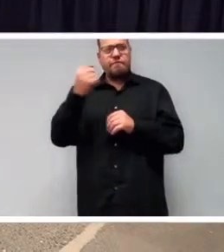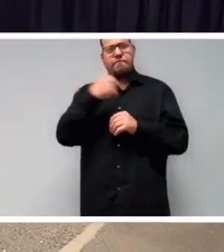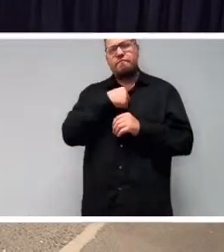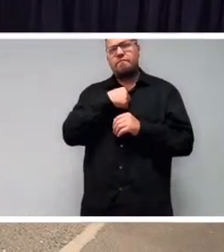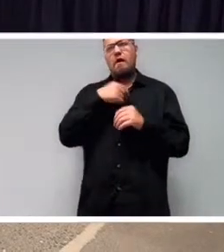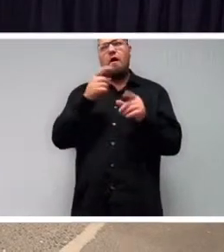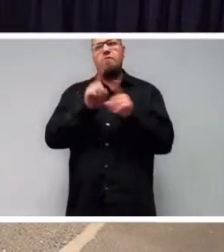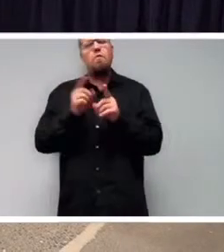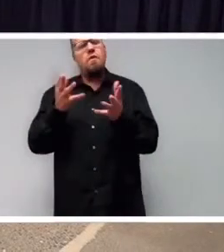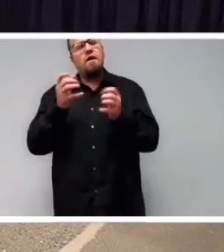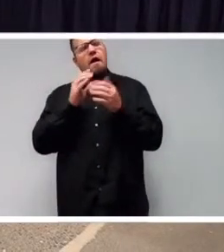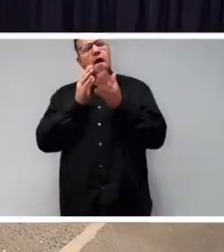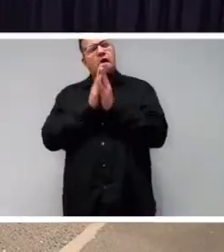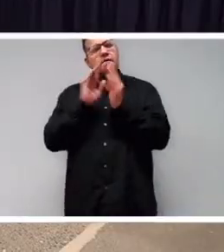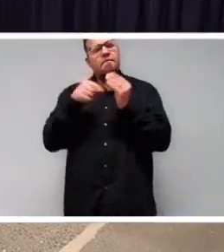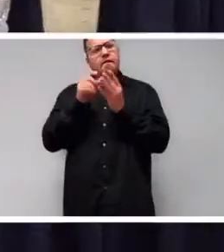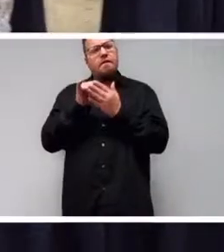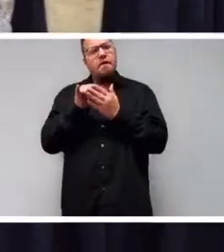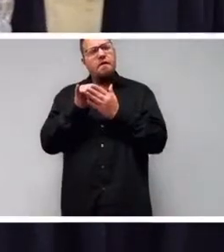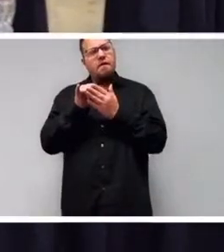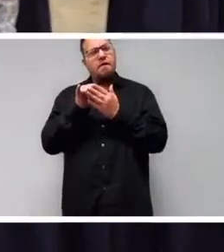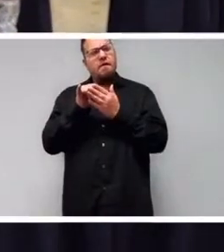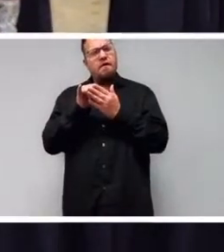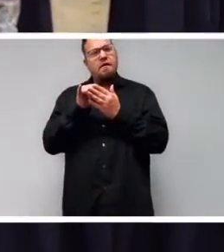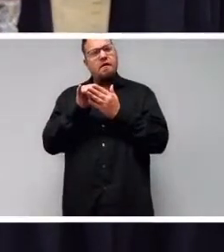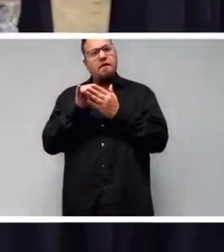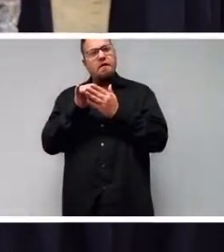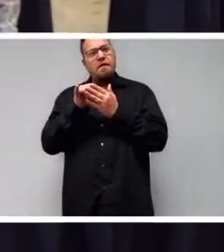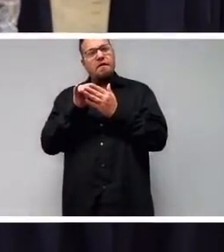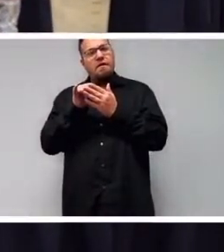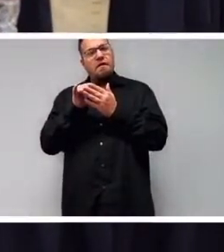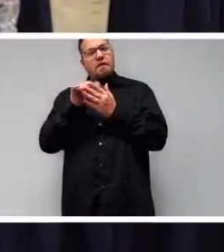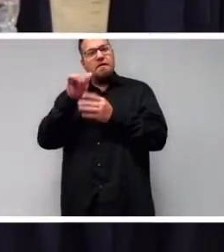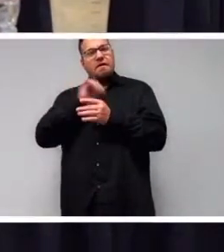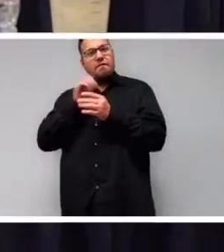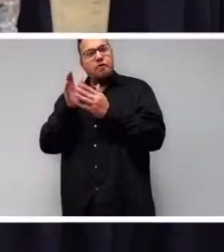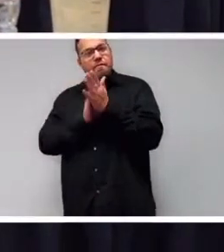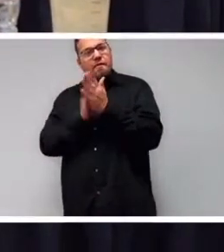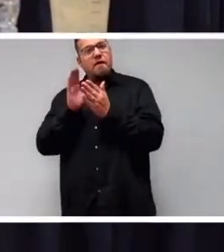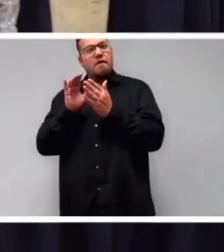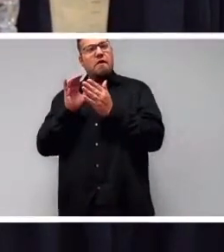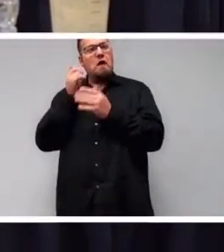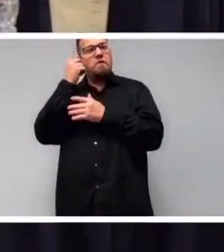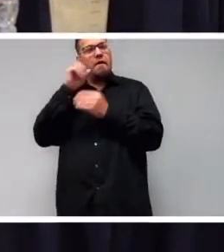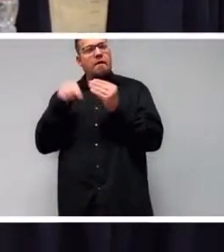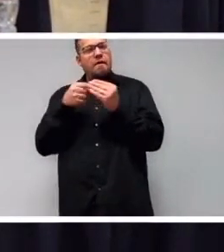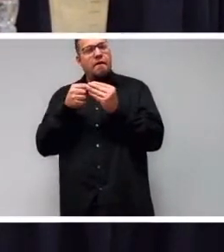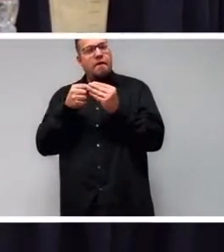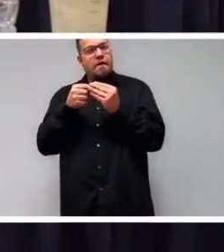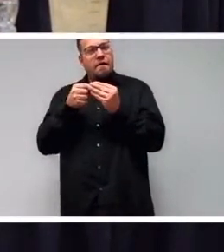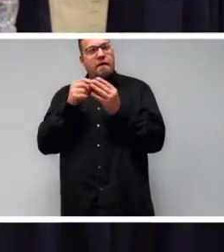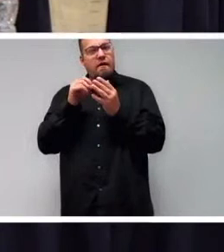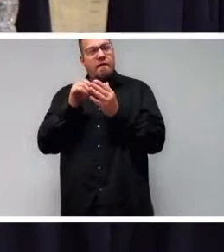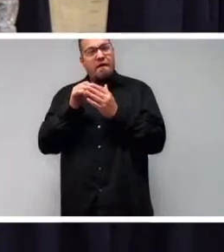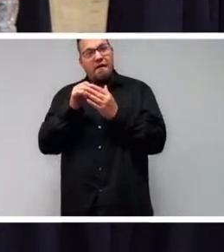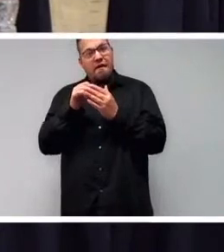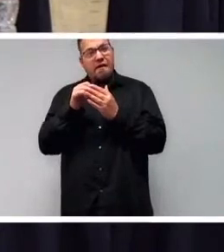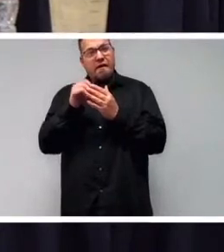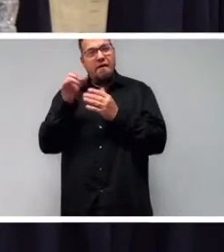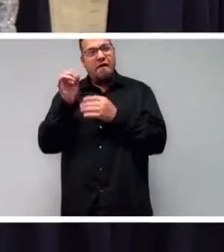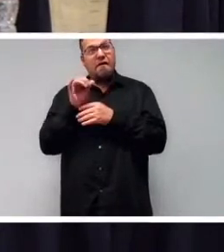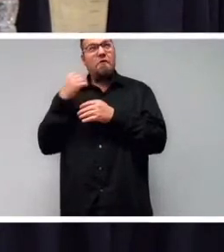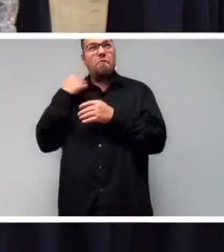wanted to ask about that self-determination and, completely understanding about how most of their life they've just been told do this, be